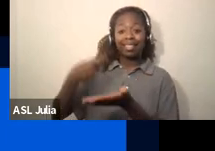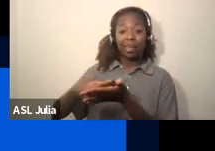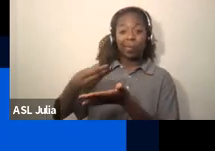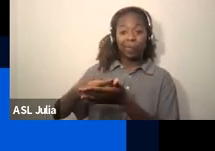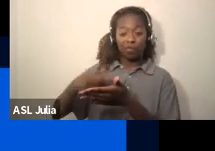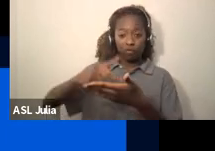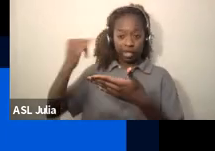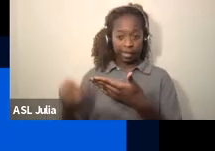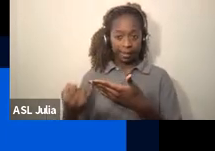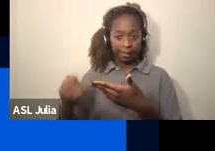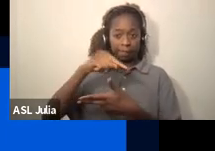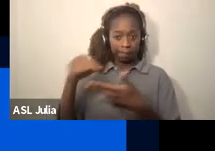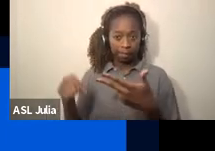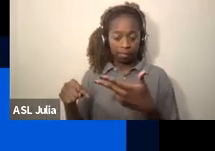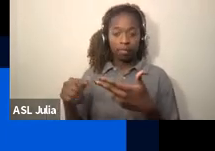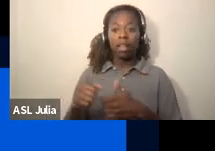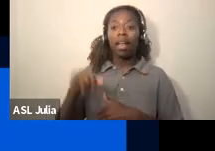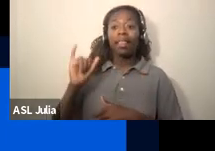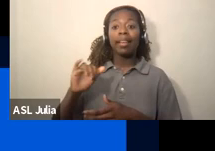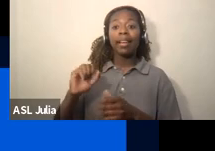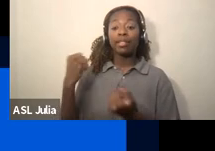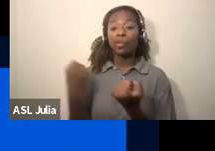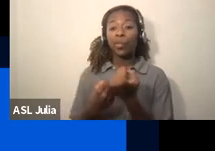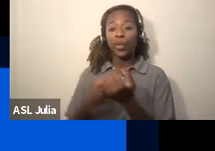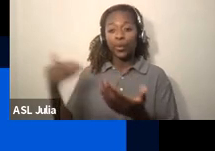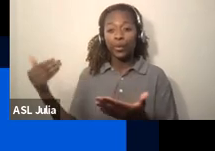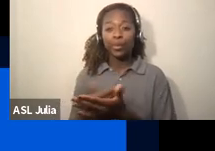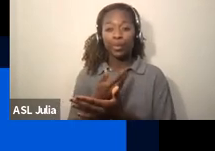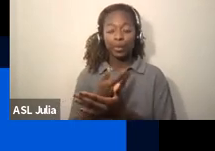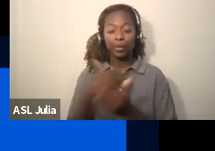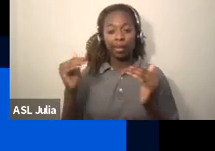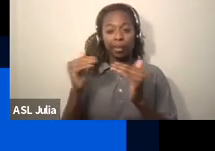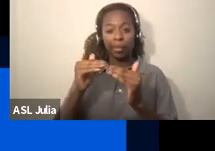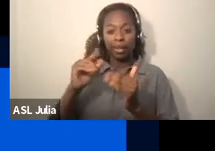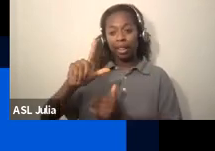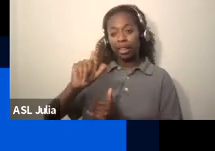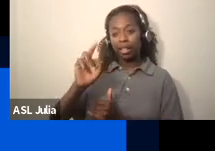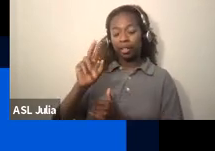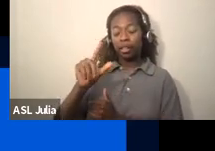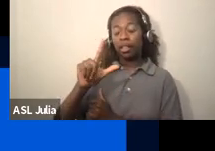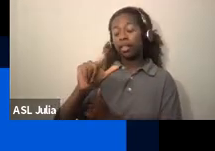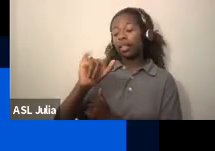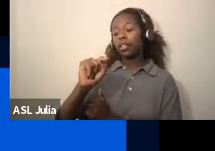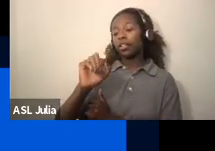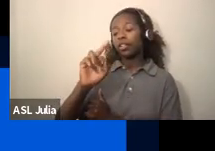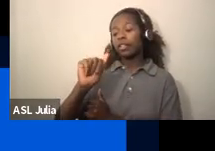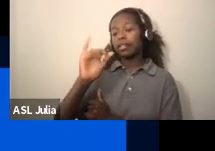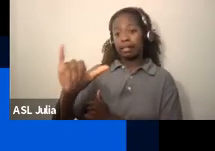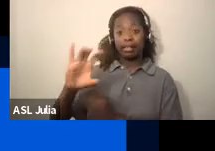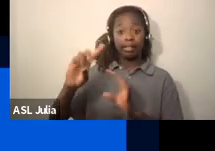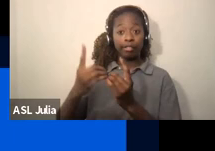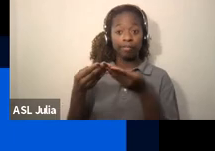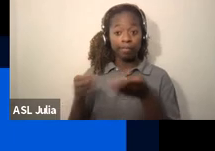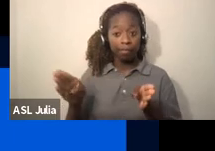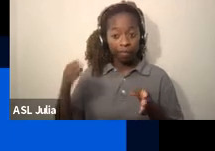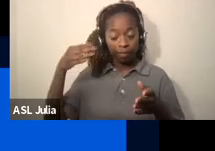investment is directly supporting the new equitable literacy district district-wide focus the strategic plan i